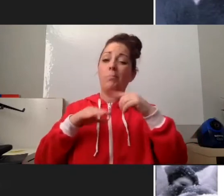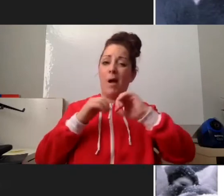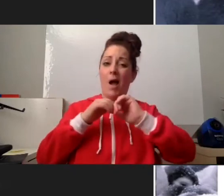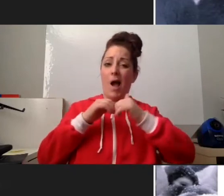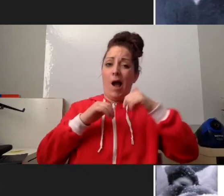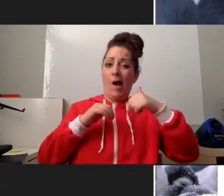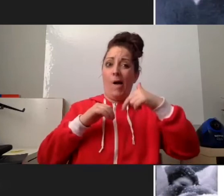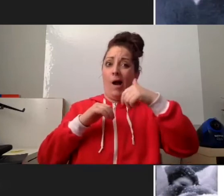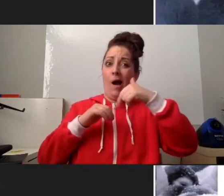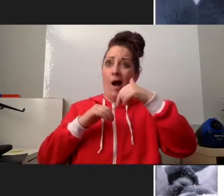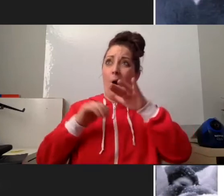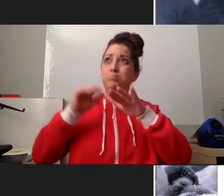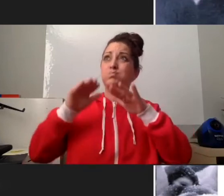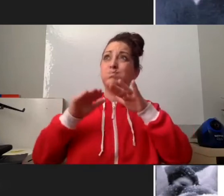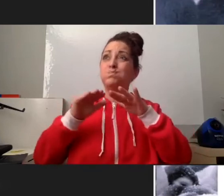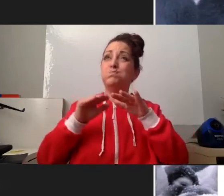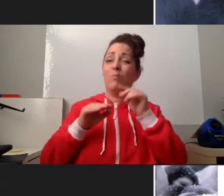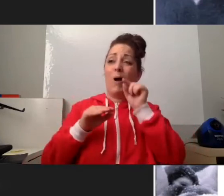slippery hill.